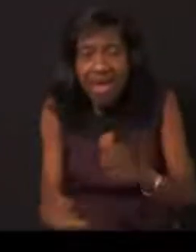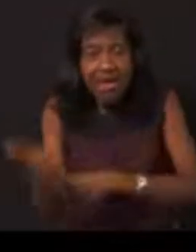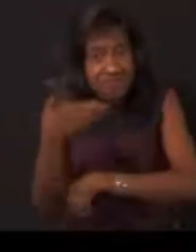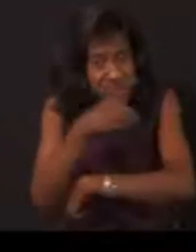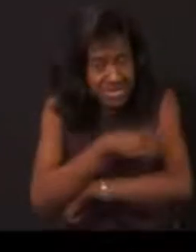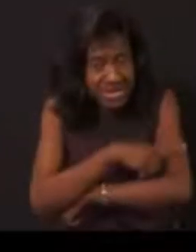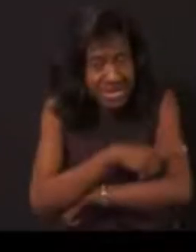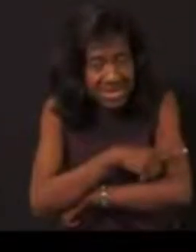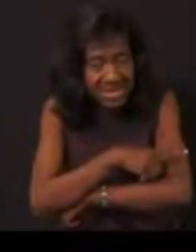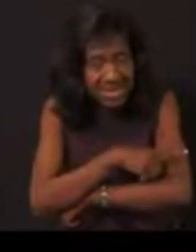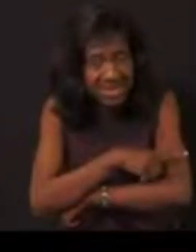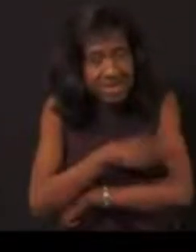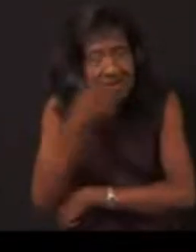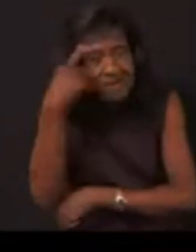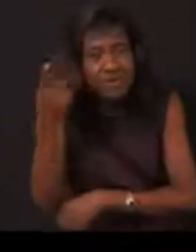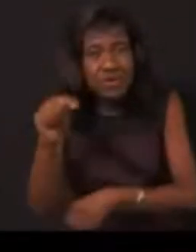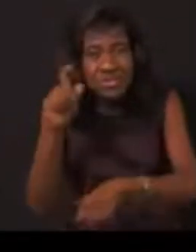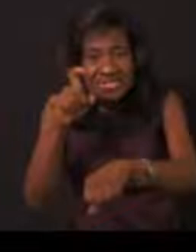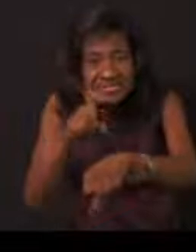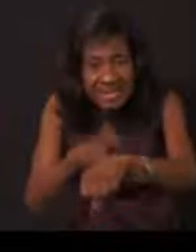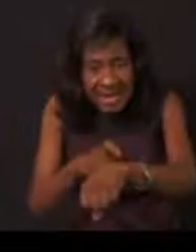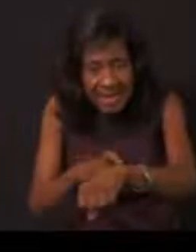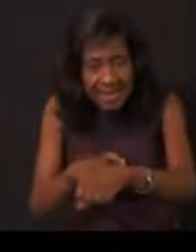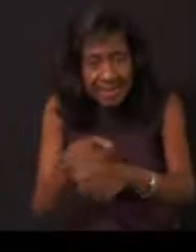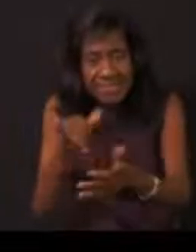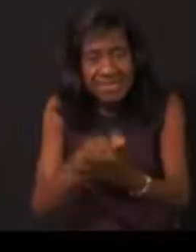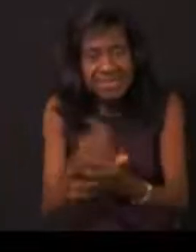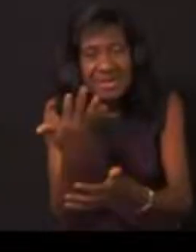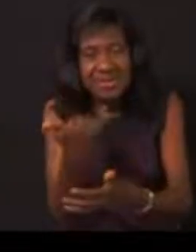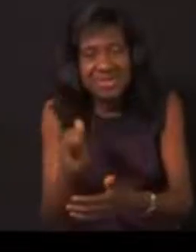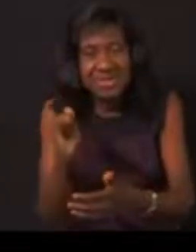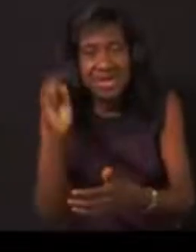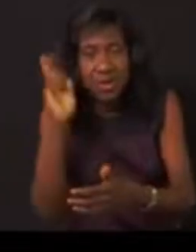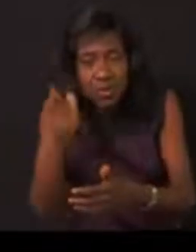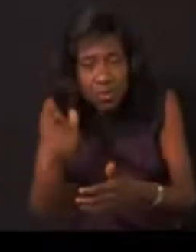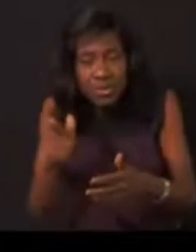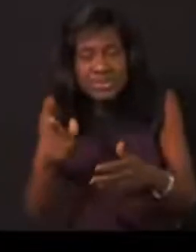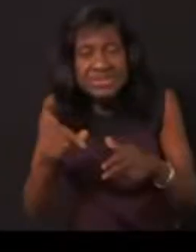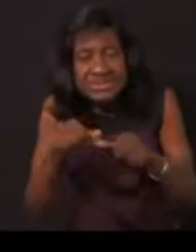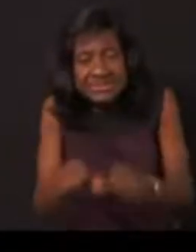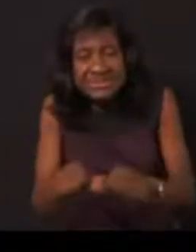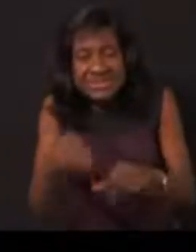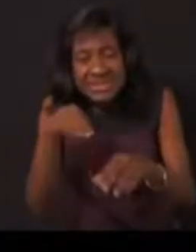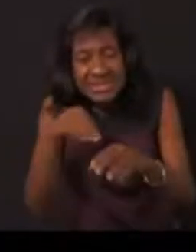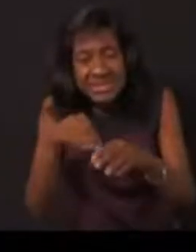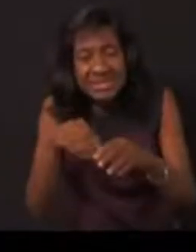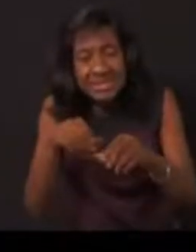their intended quarantine period. And they would be